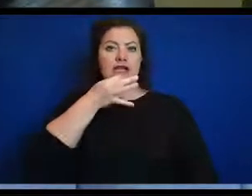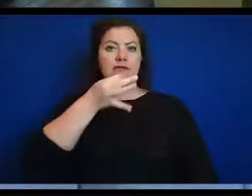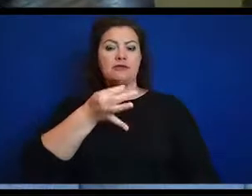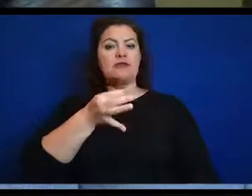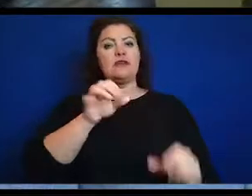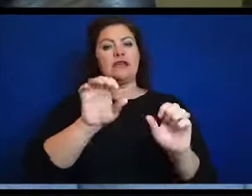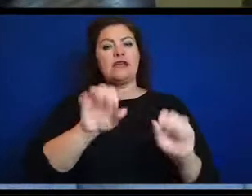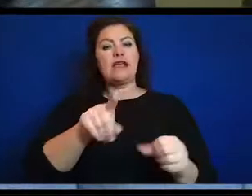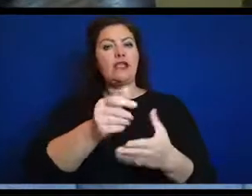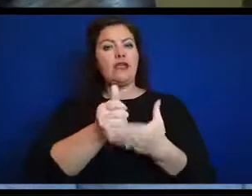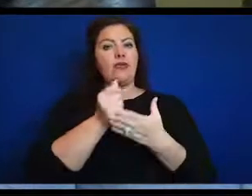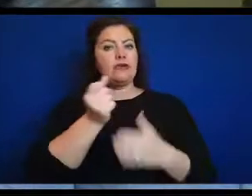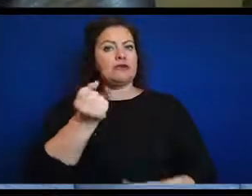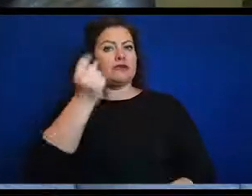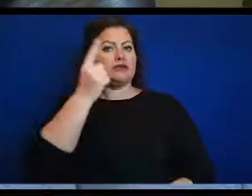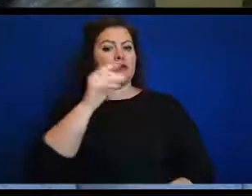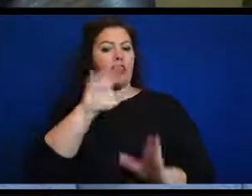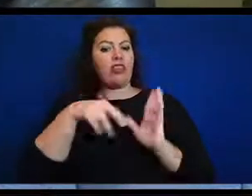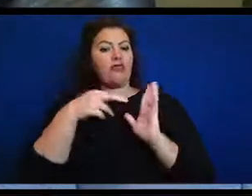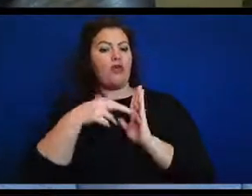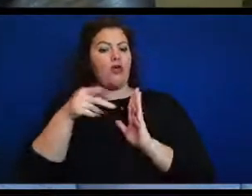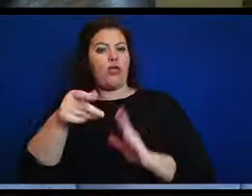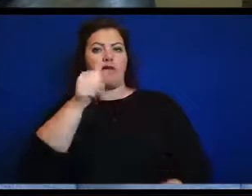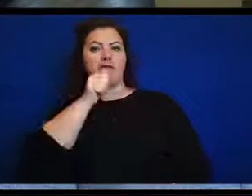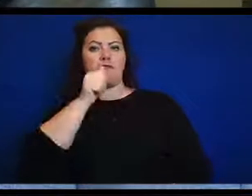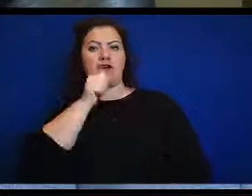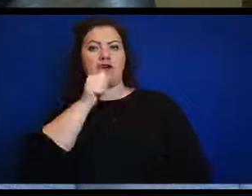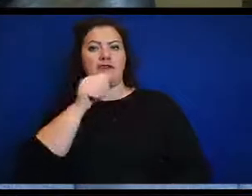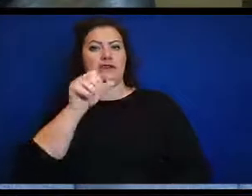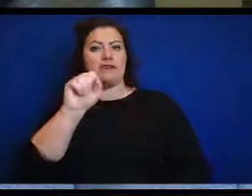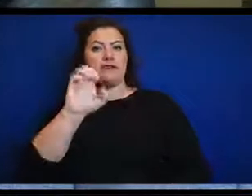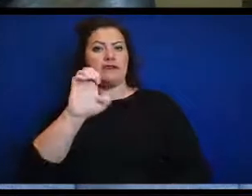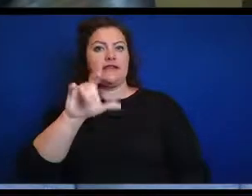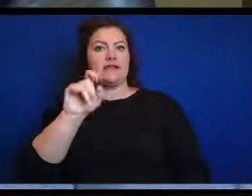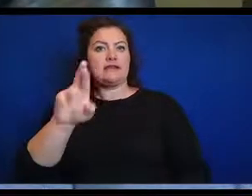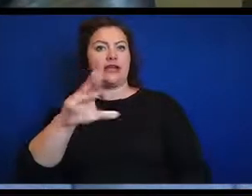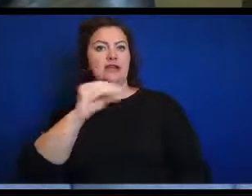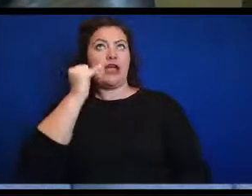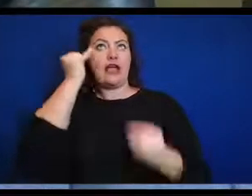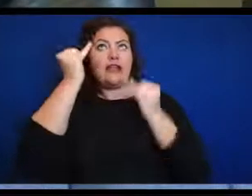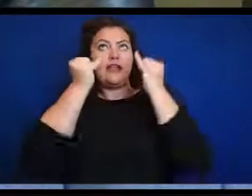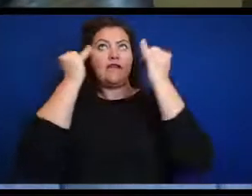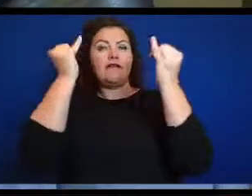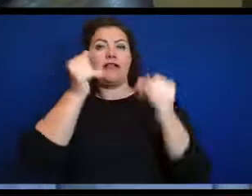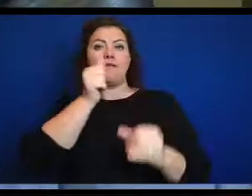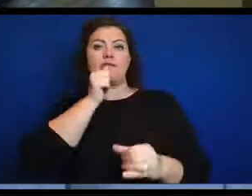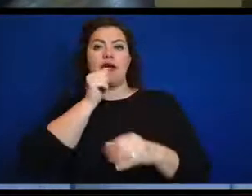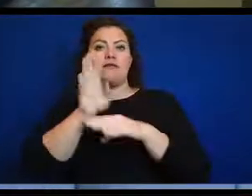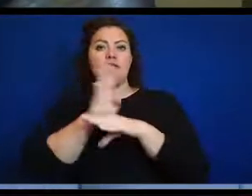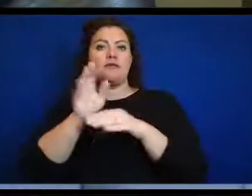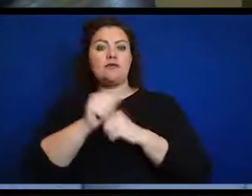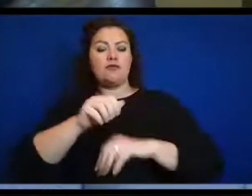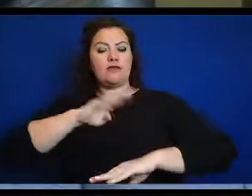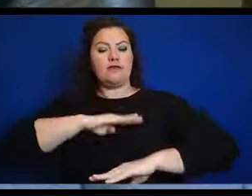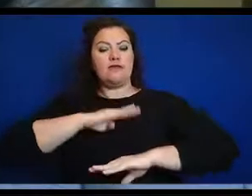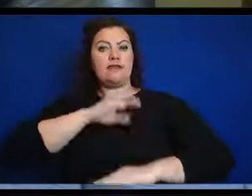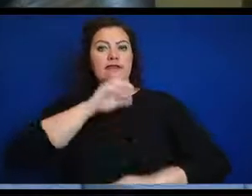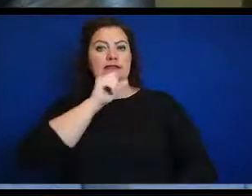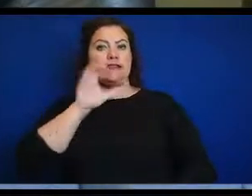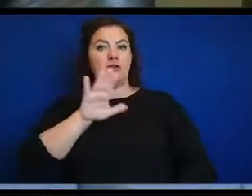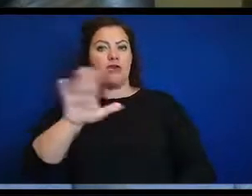understand the role of the private sector and innovative small businesses in meeting seniors' housing needs?